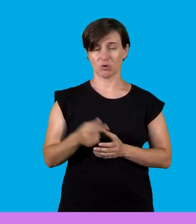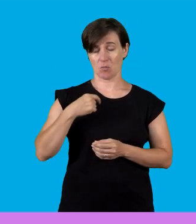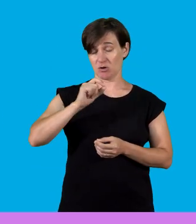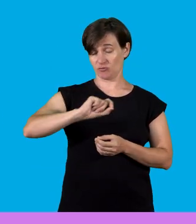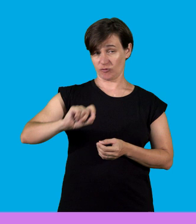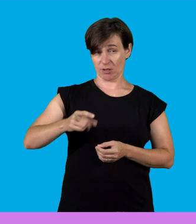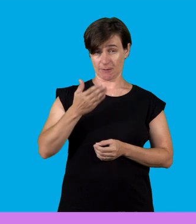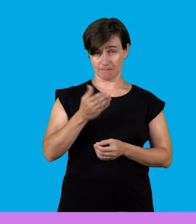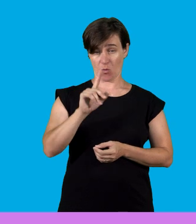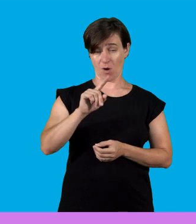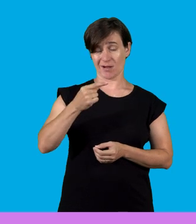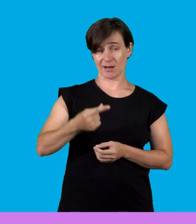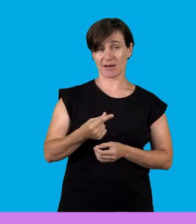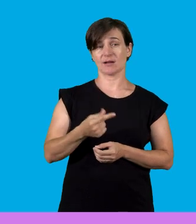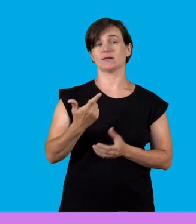gallon.